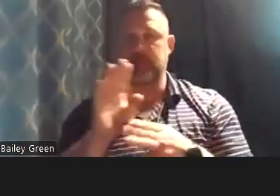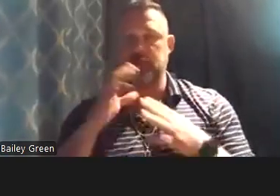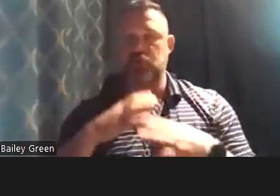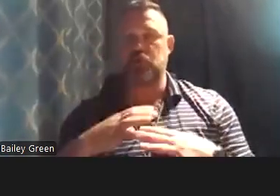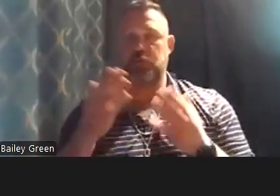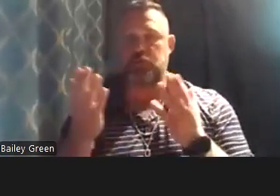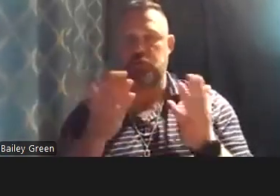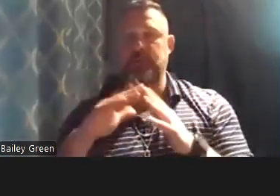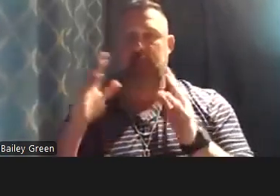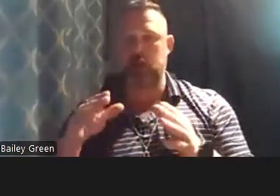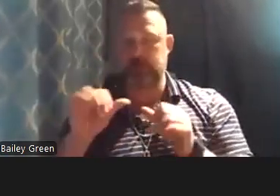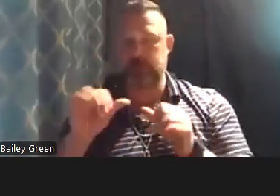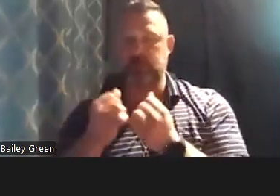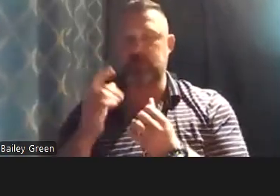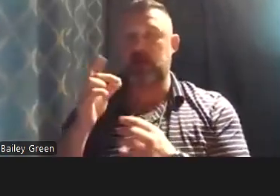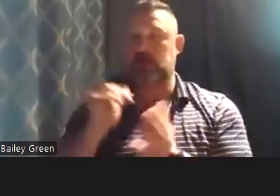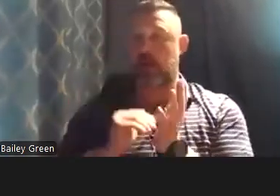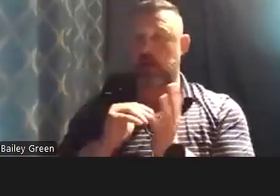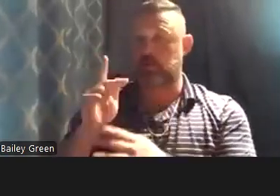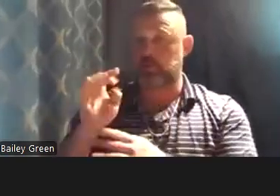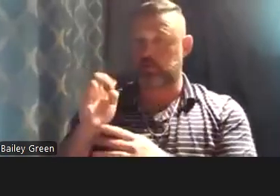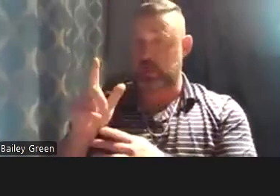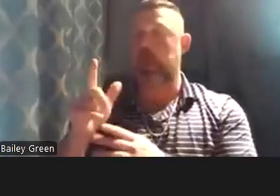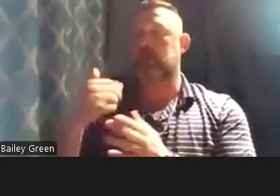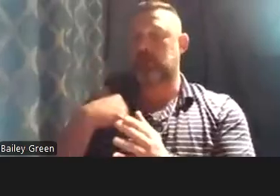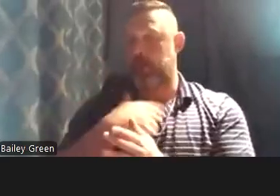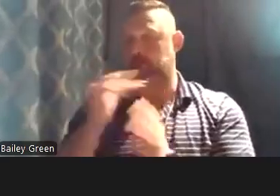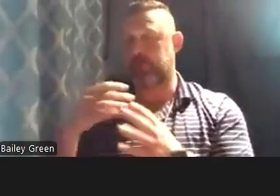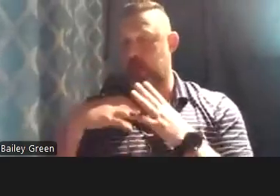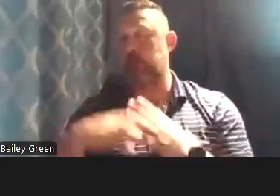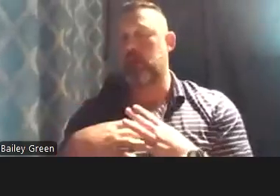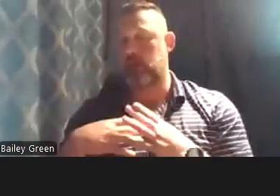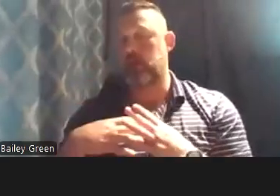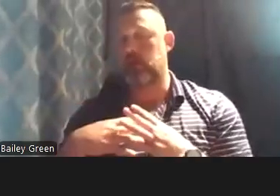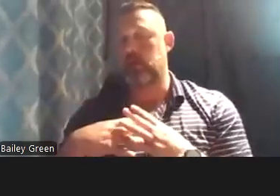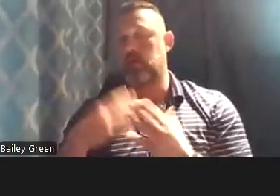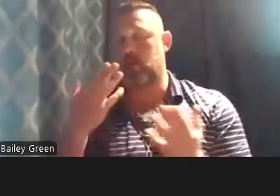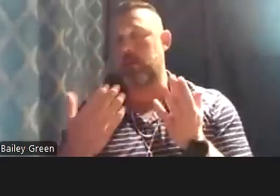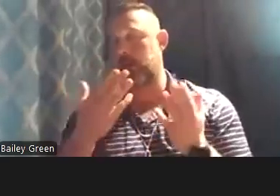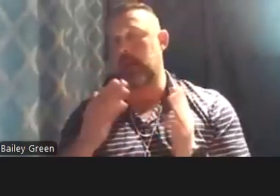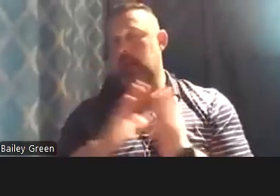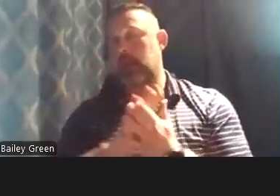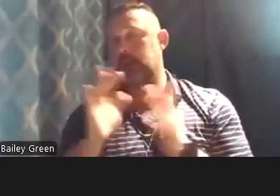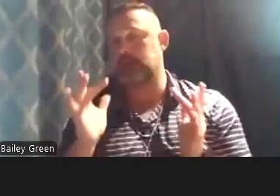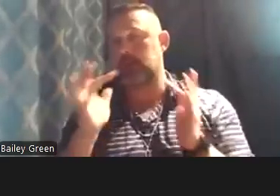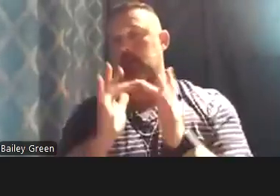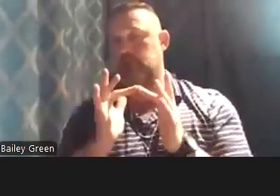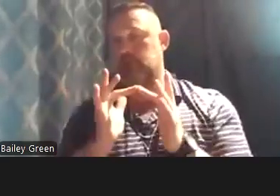Housing Agency, and Dr. Kuchel is a member of that committee. So that might be a nice connection to make